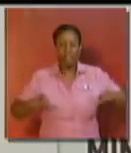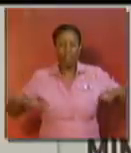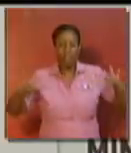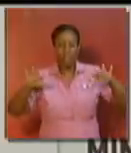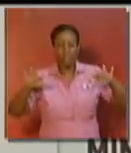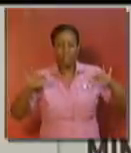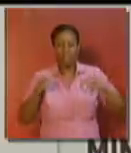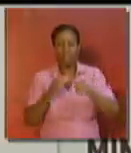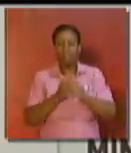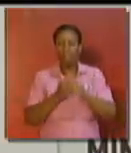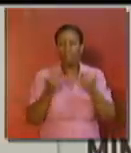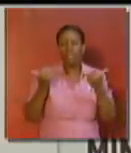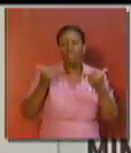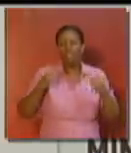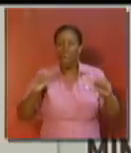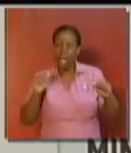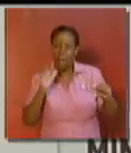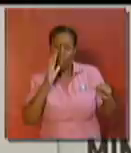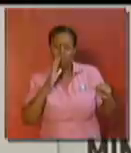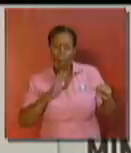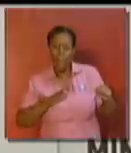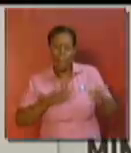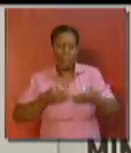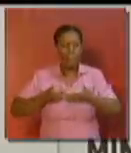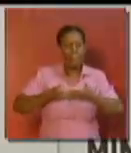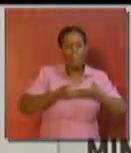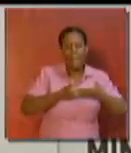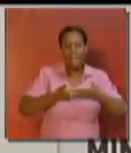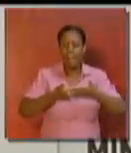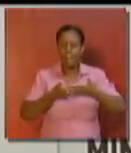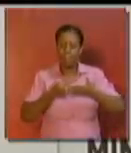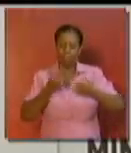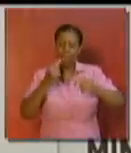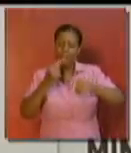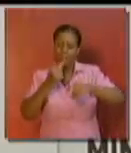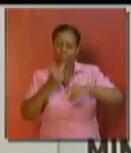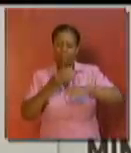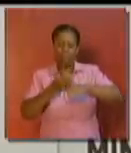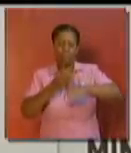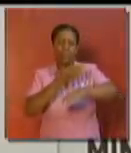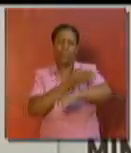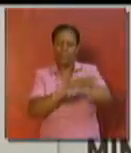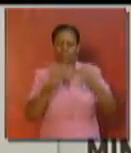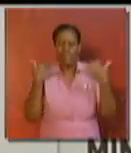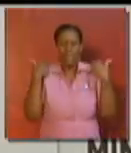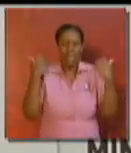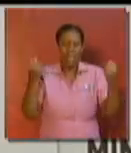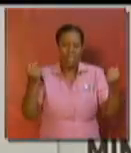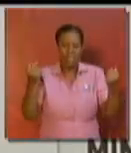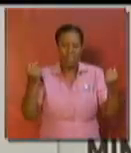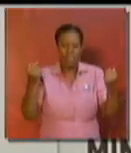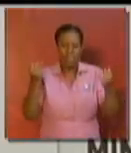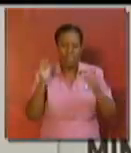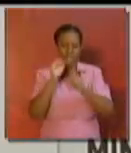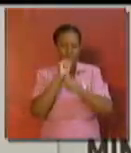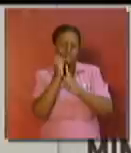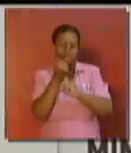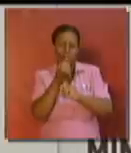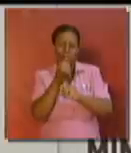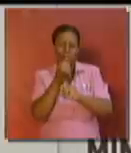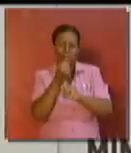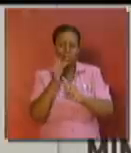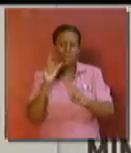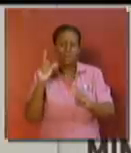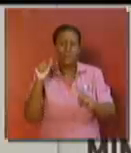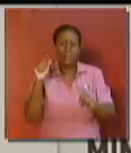and babies across Trinidad and Tobago. In 2020, we would have had over